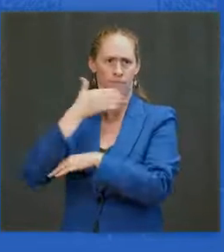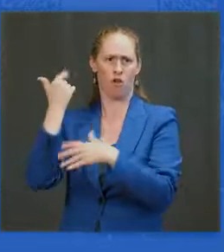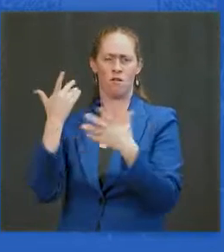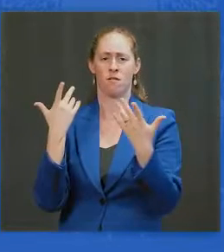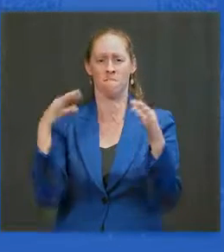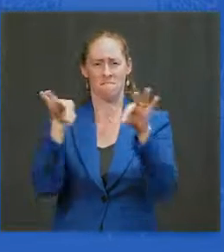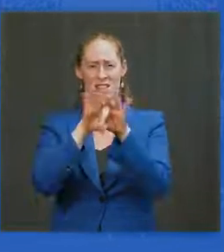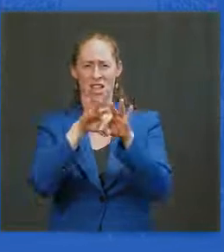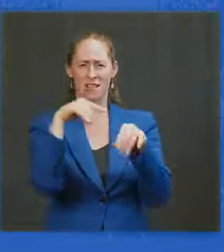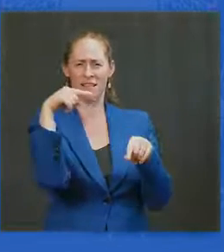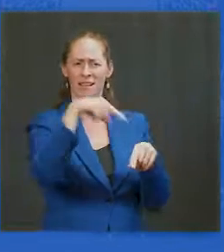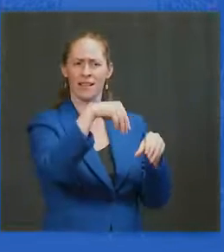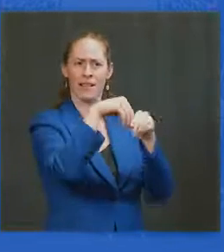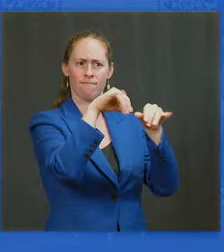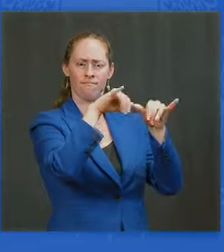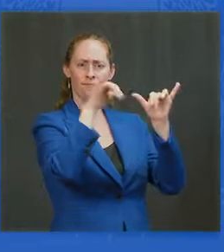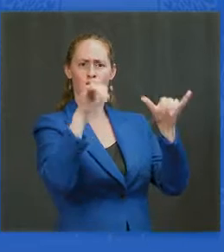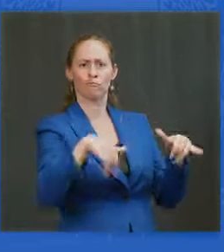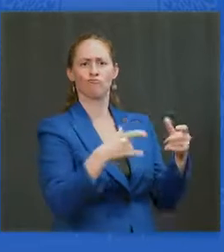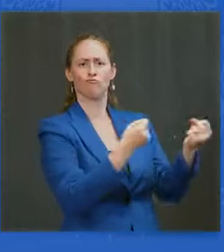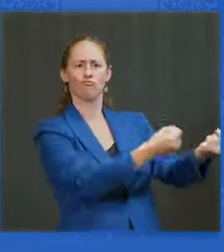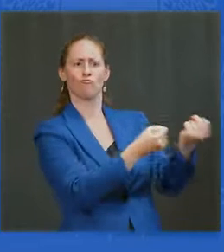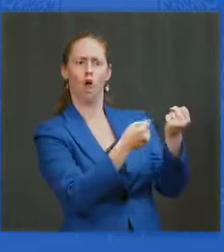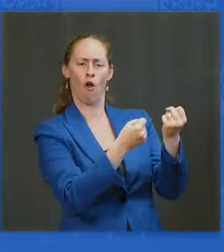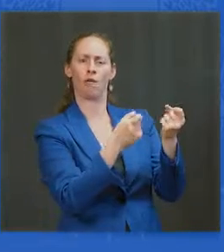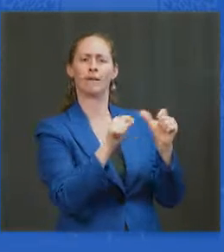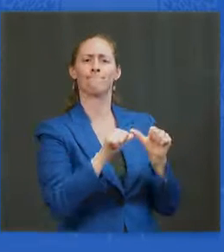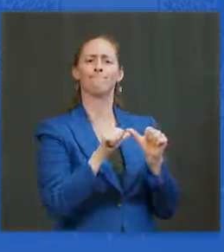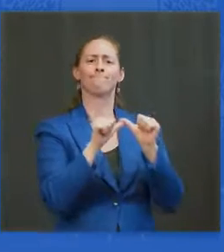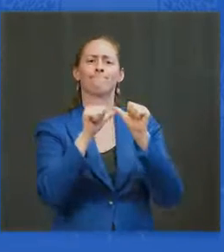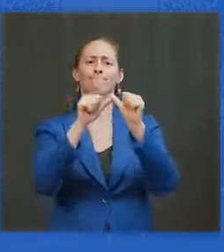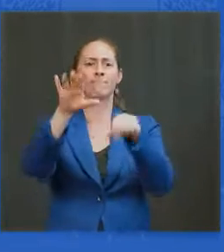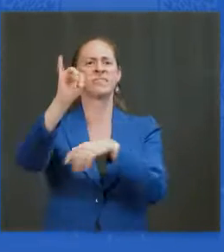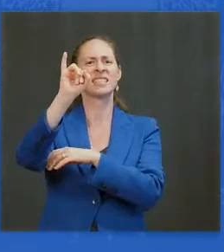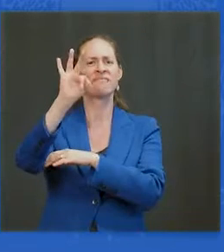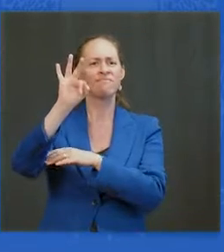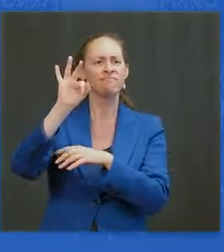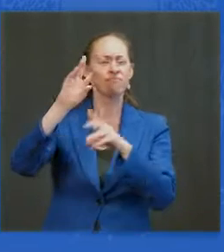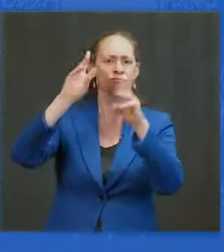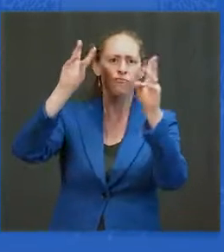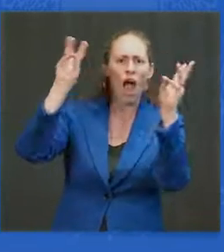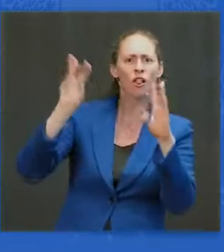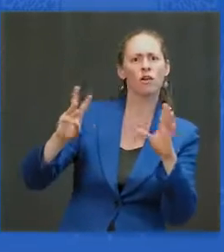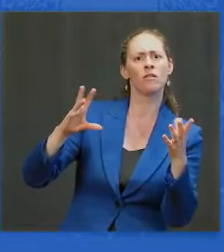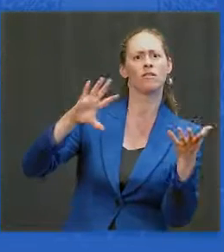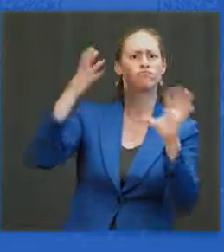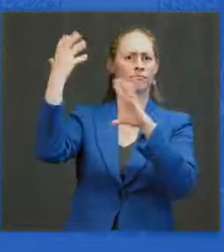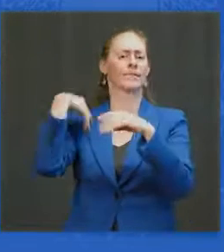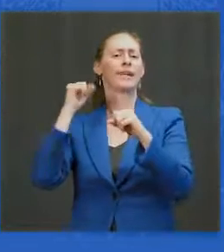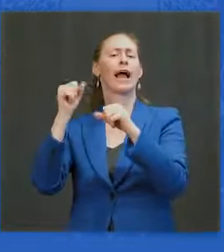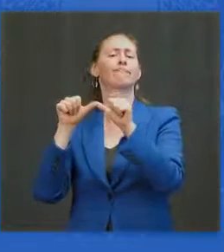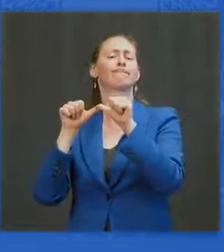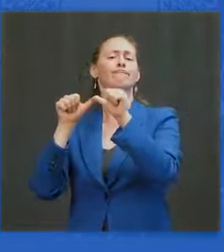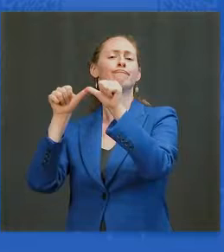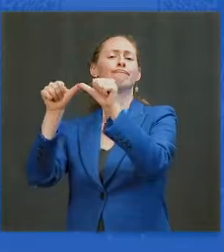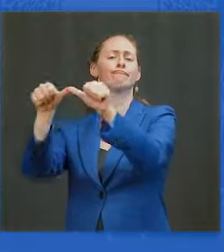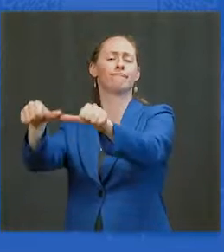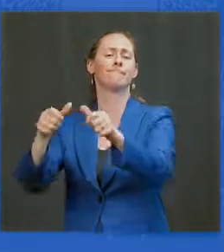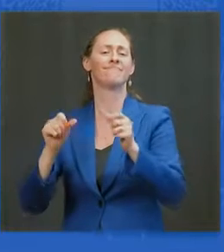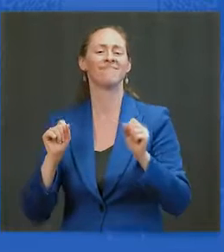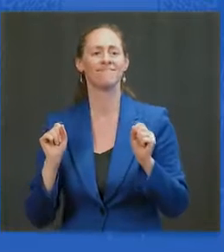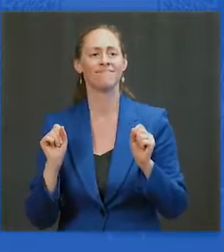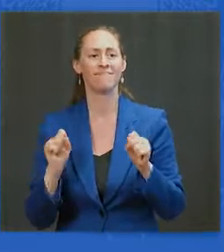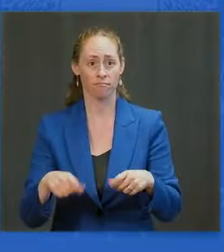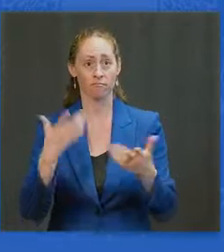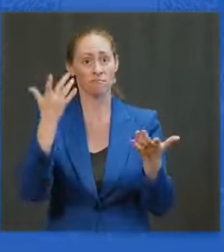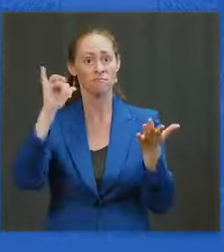climate crisis, and so much more. And this is all paid for. Instead of giving every break in the world to corporations and